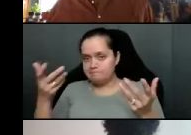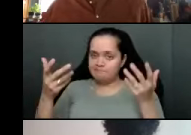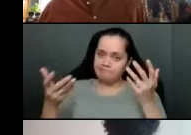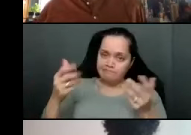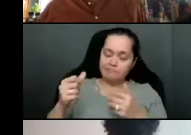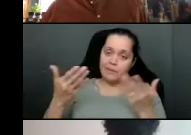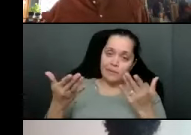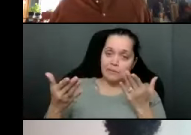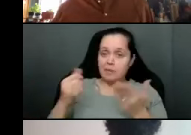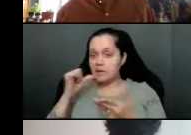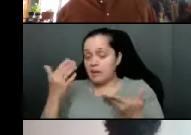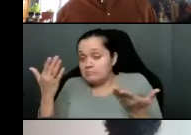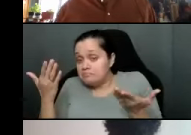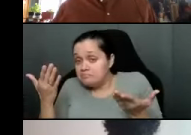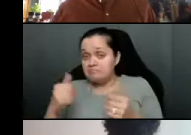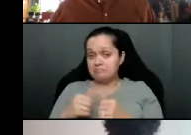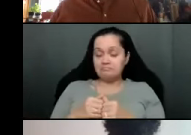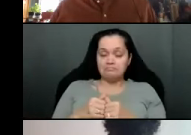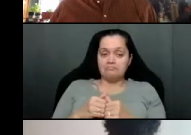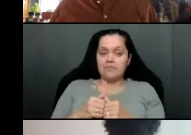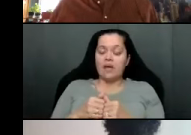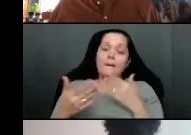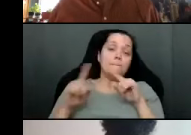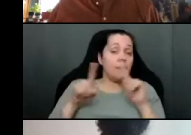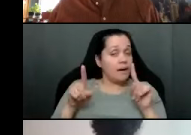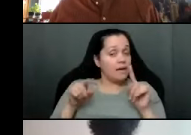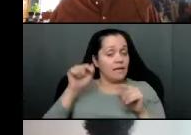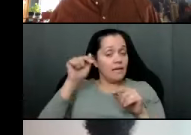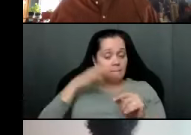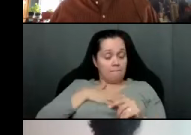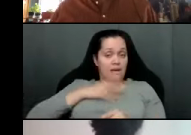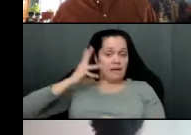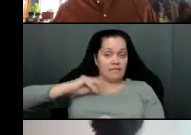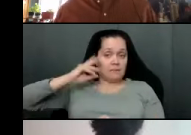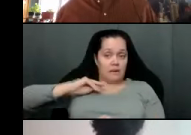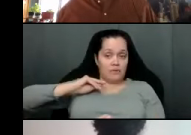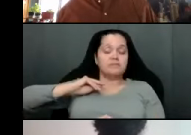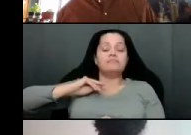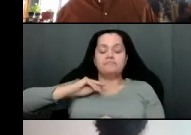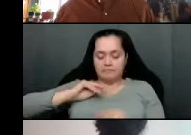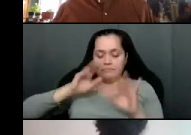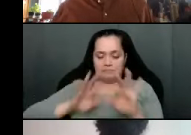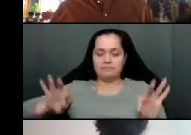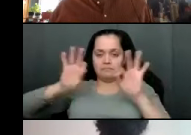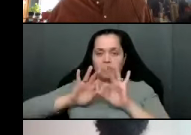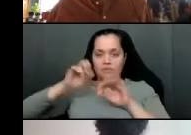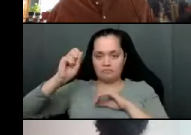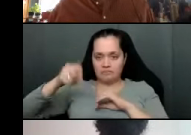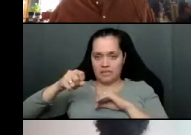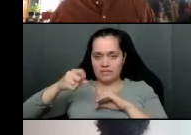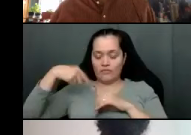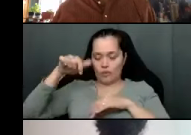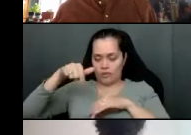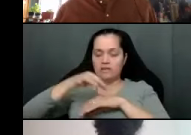Maybe, but maybe not. However, in my experience, it is important in